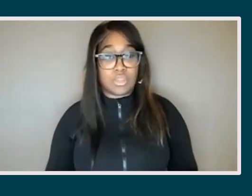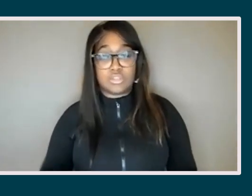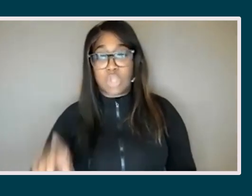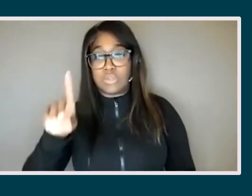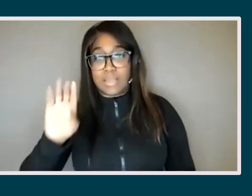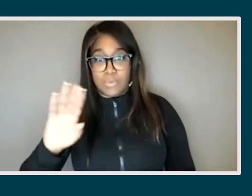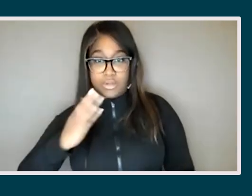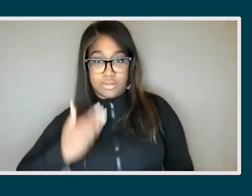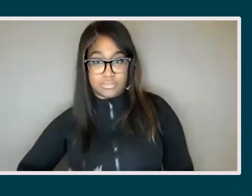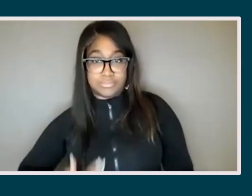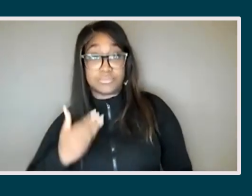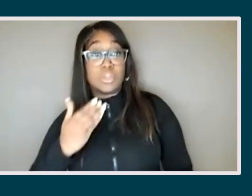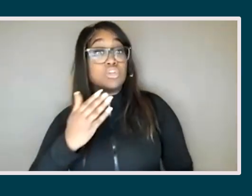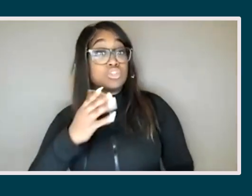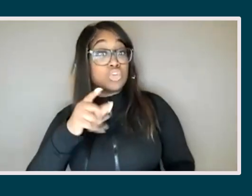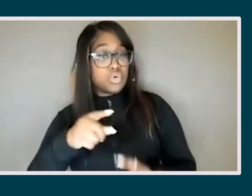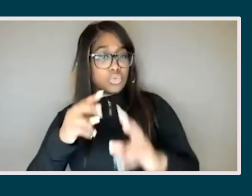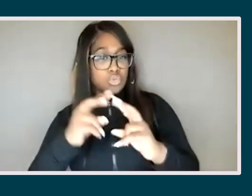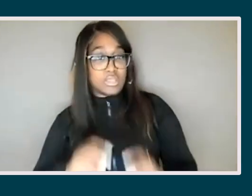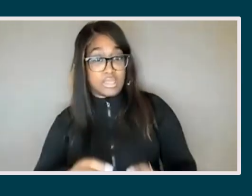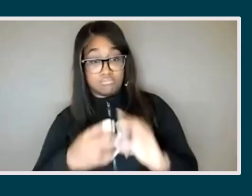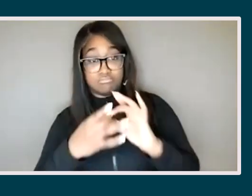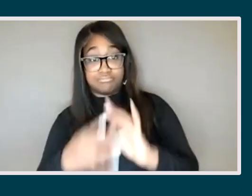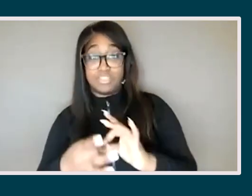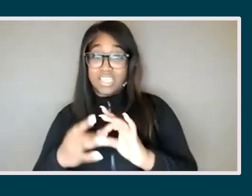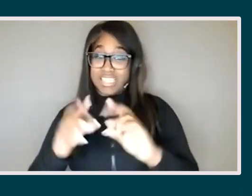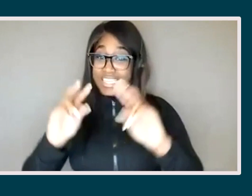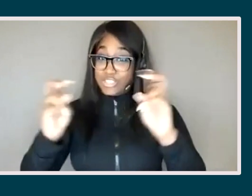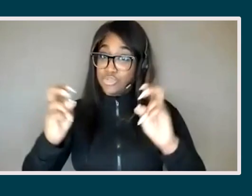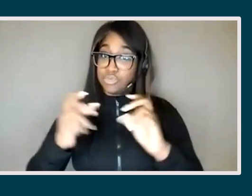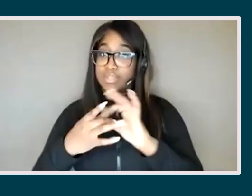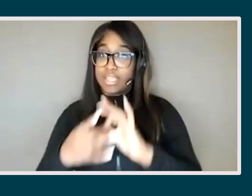you're looking at is the issues around power and who has it,